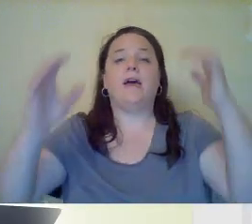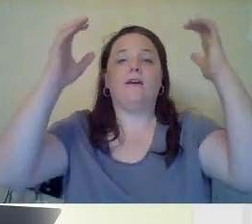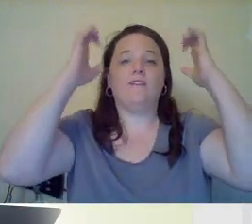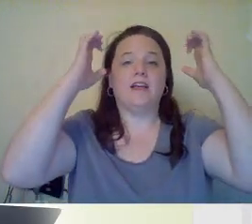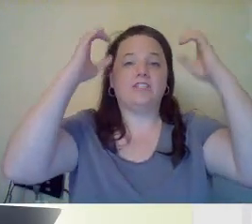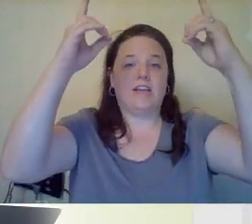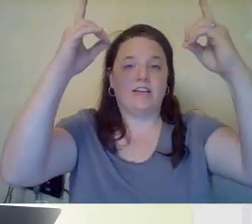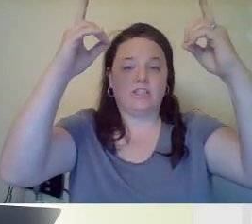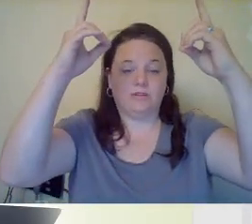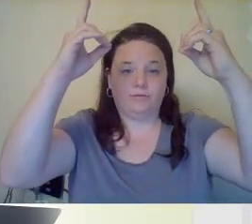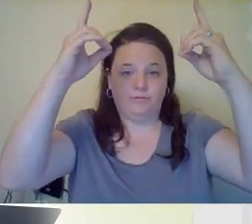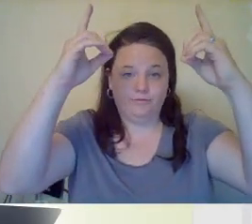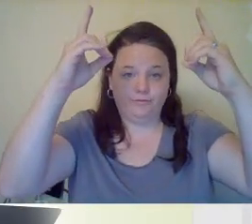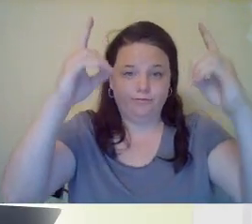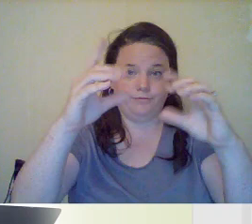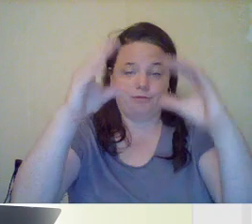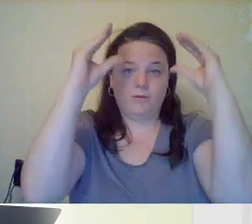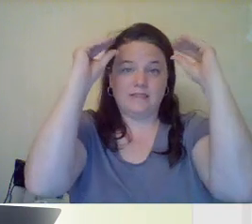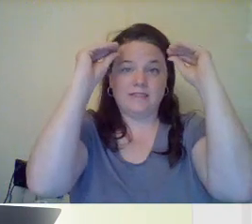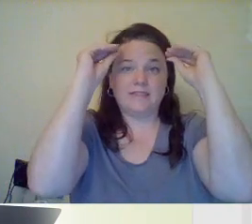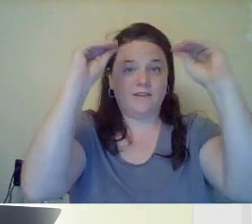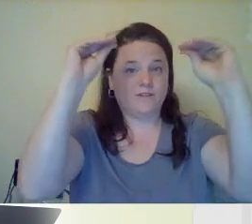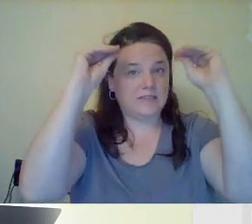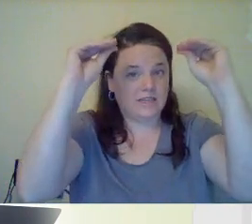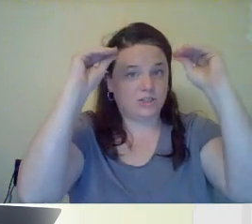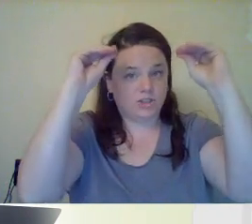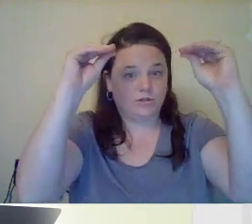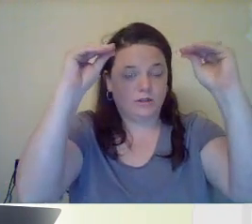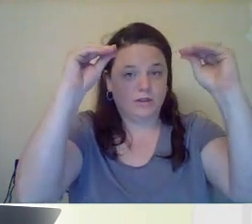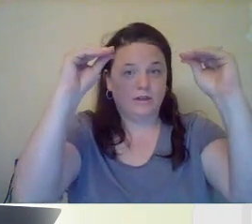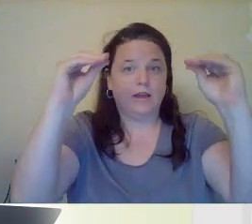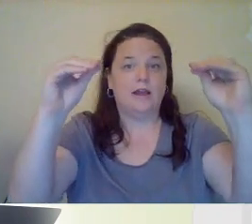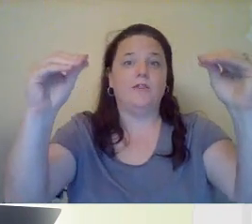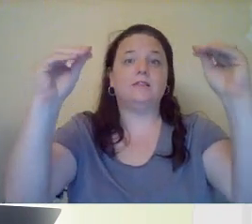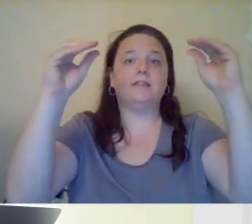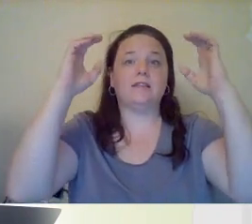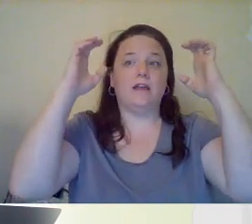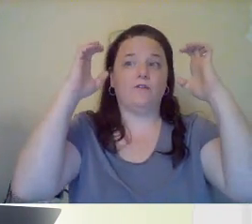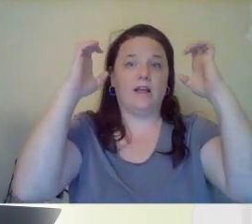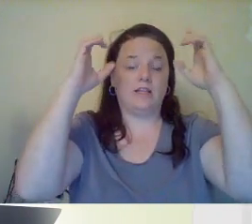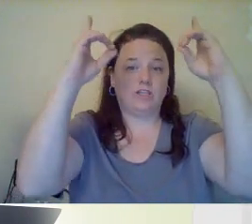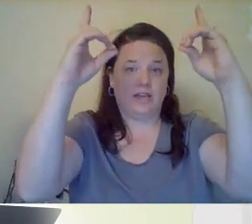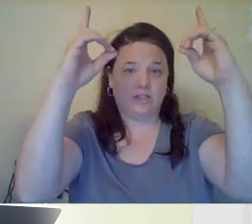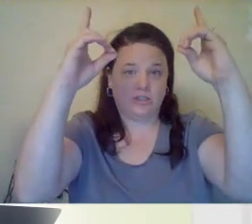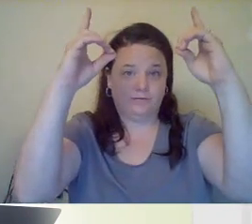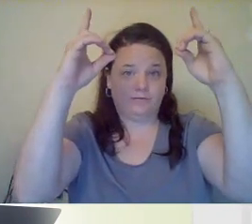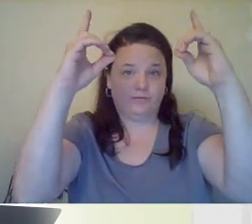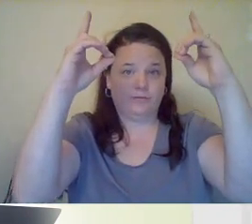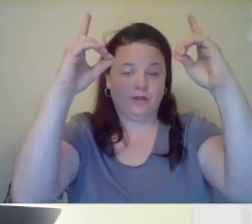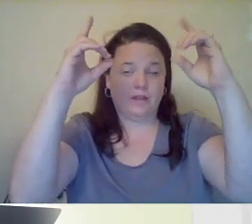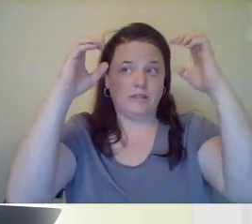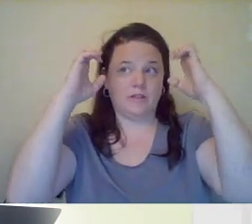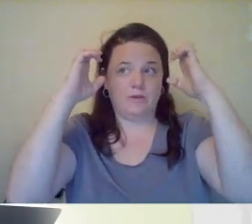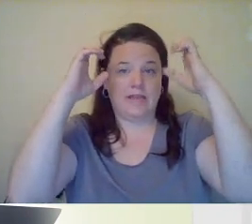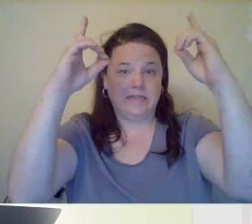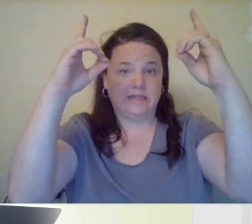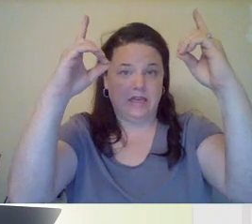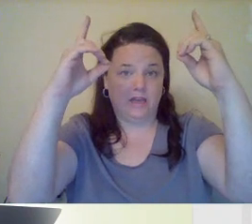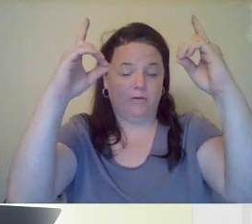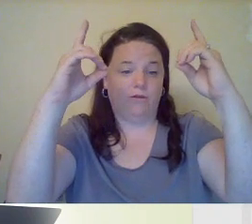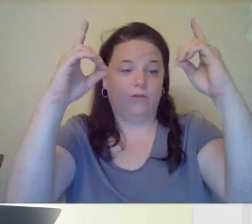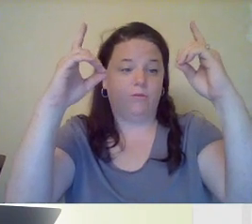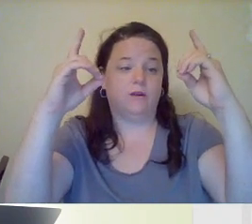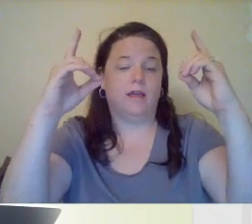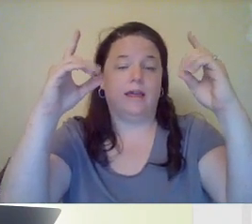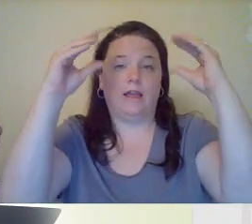Then we have education. Remember, this is the sign for teach, and this is the sign for education. So